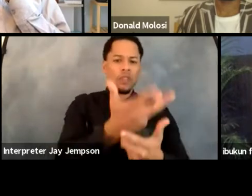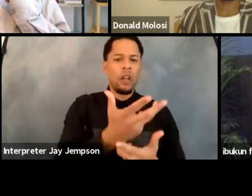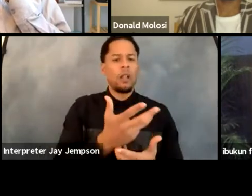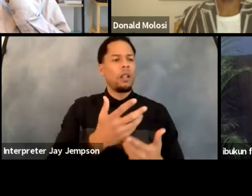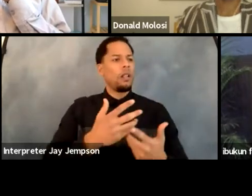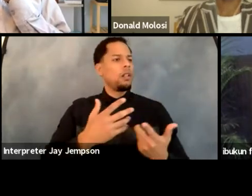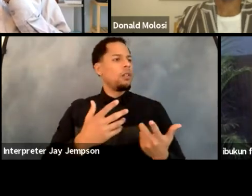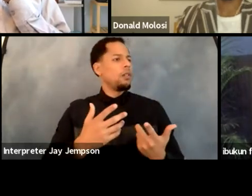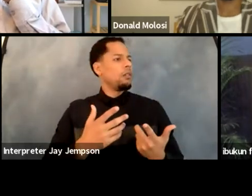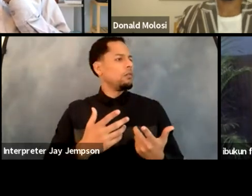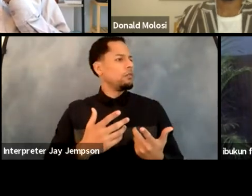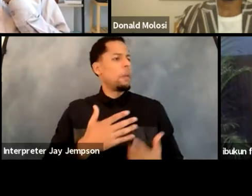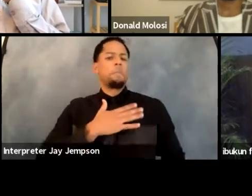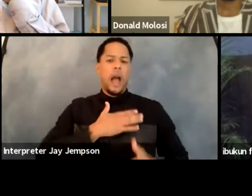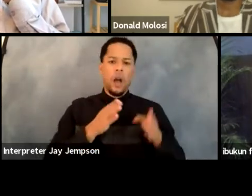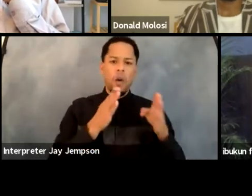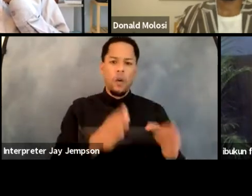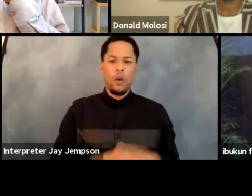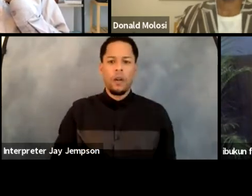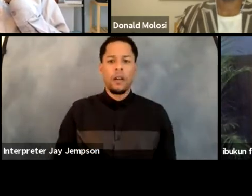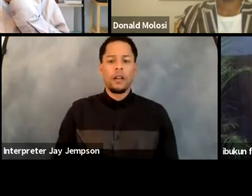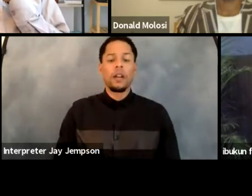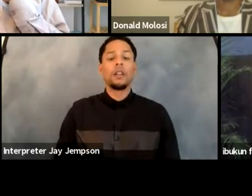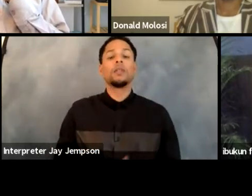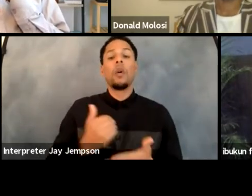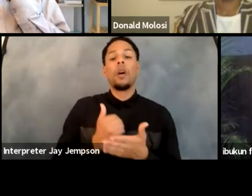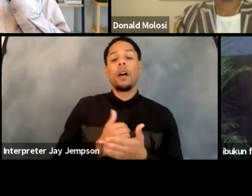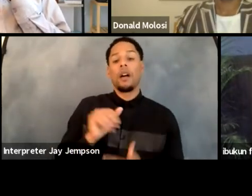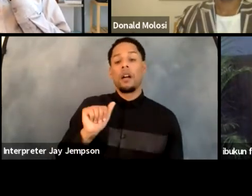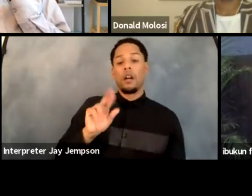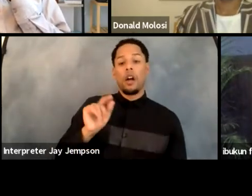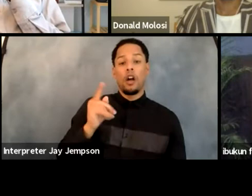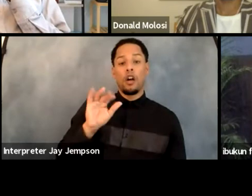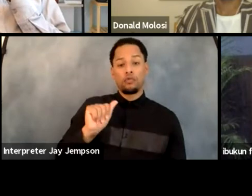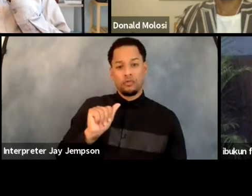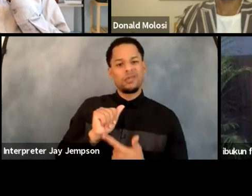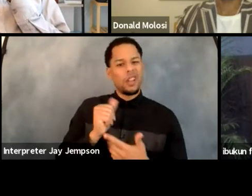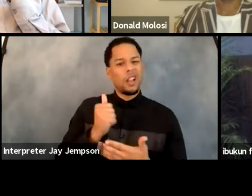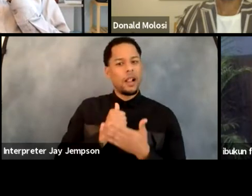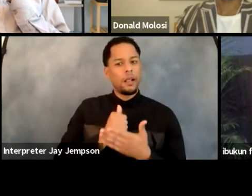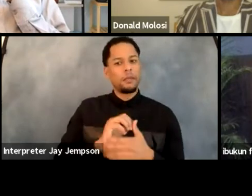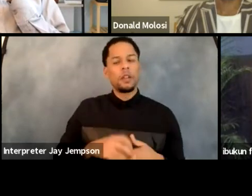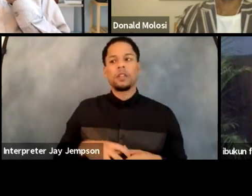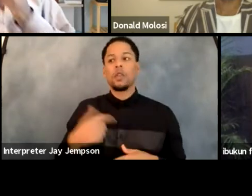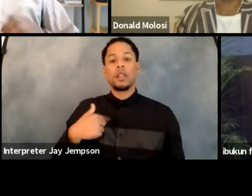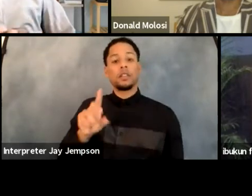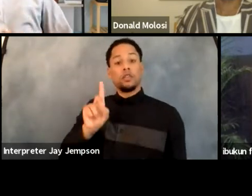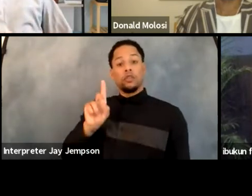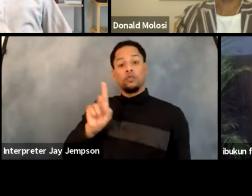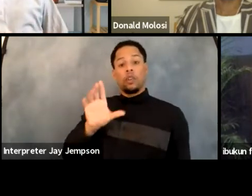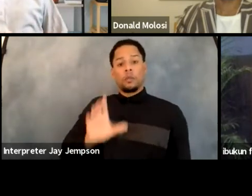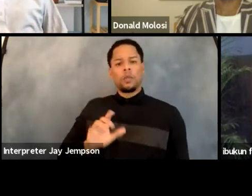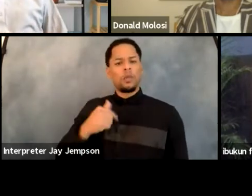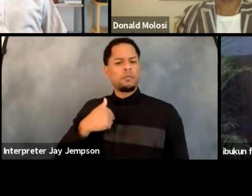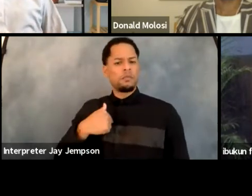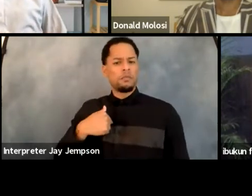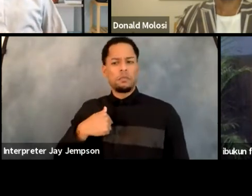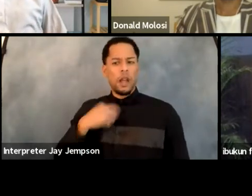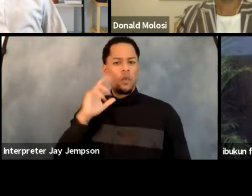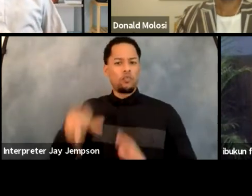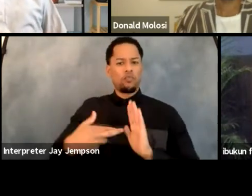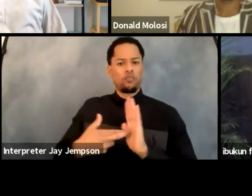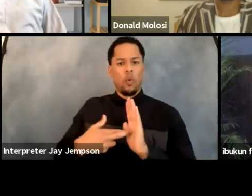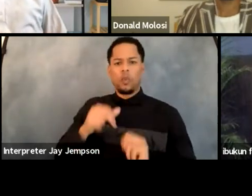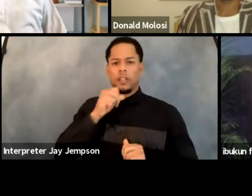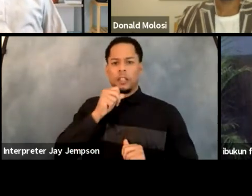that. So the process of the dramaturge was not necessarily to question and interrogate, you know, what I'm putting on the